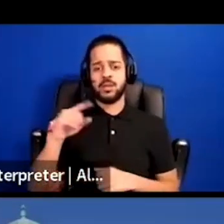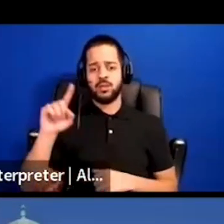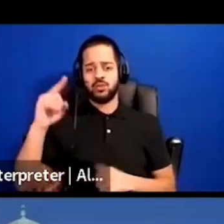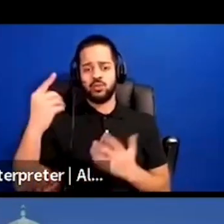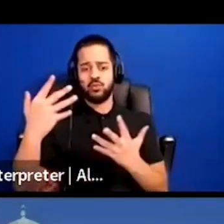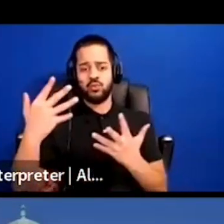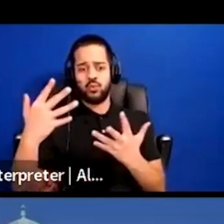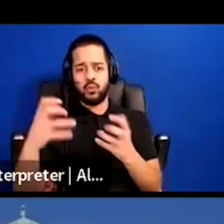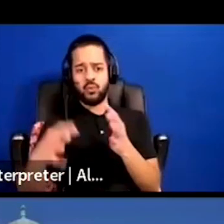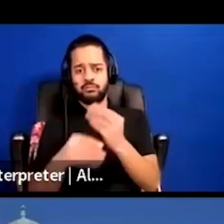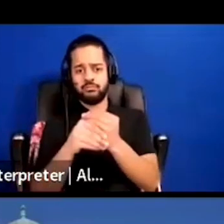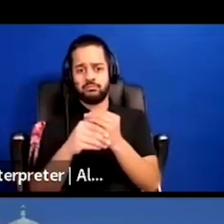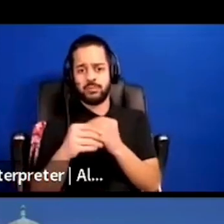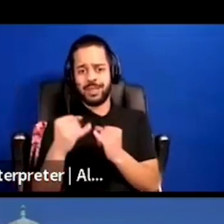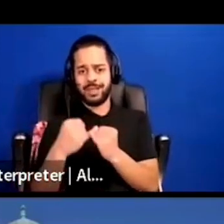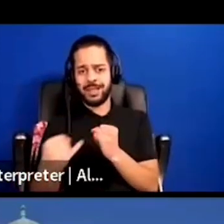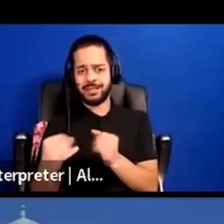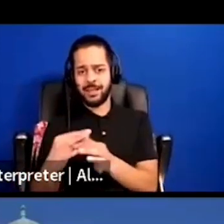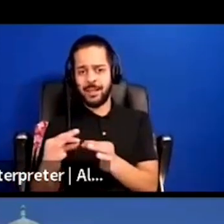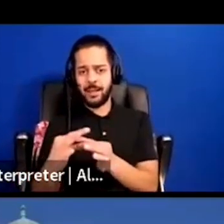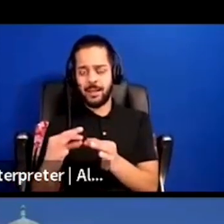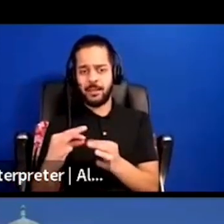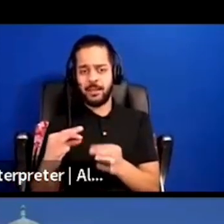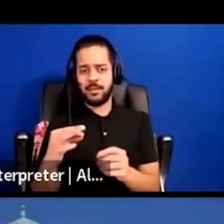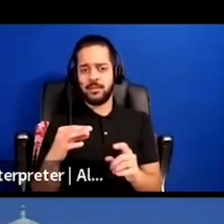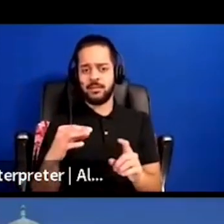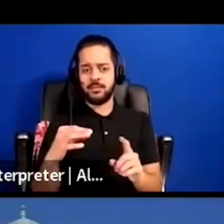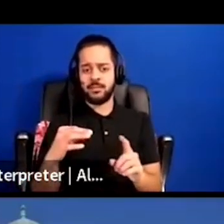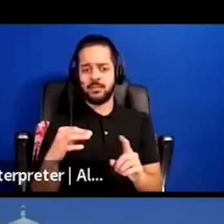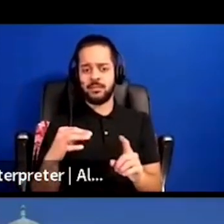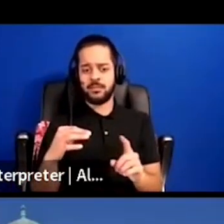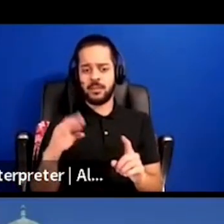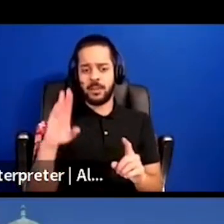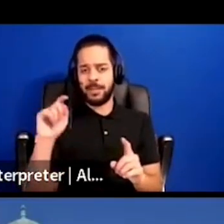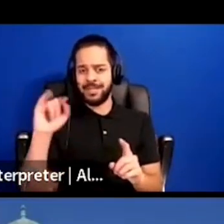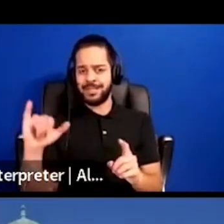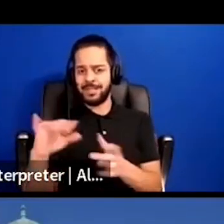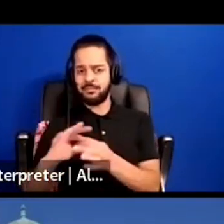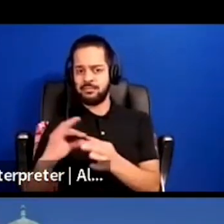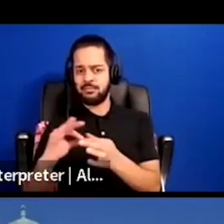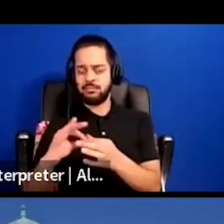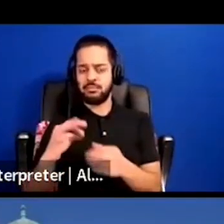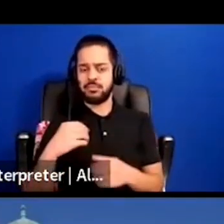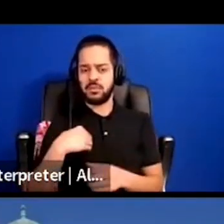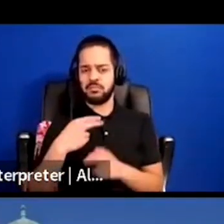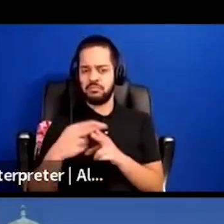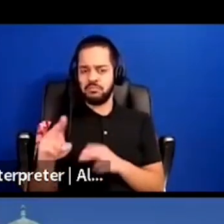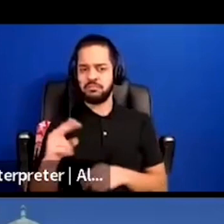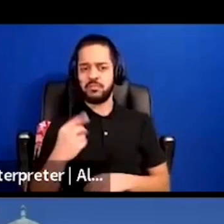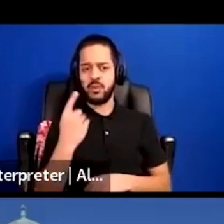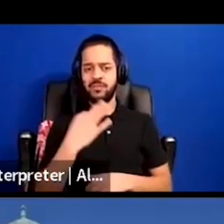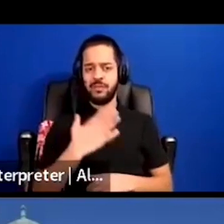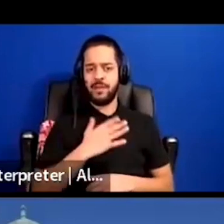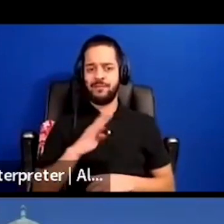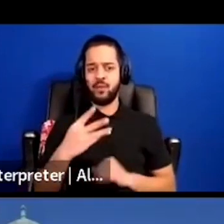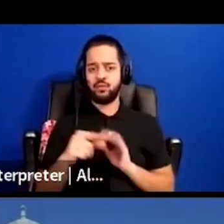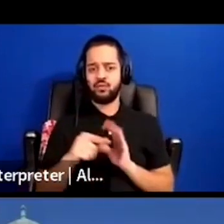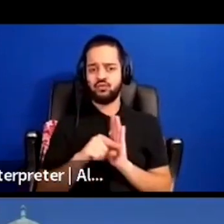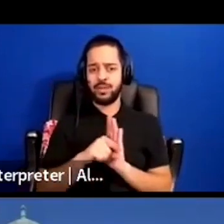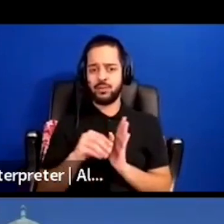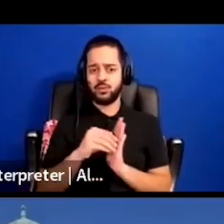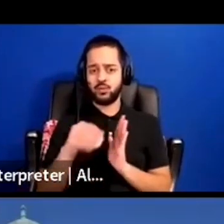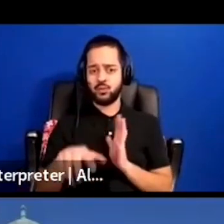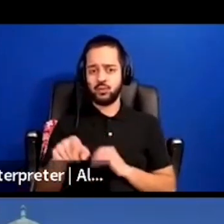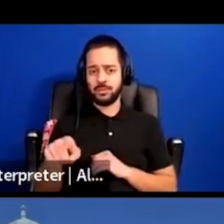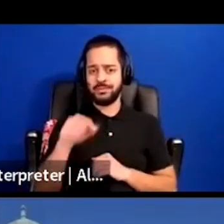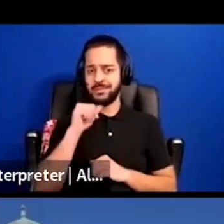on the last comment. That's true. So I'll be quick. I had one of my 4th grade students last year was not